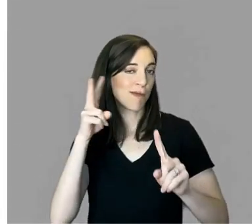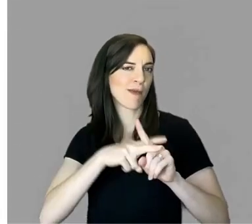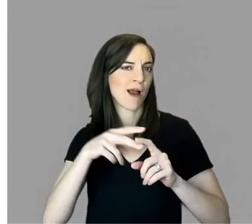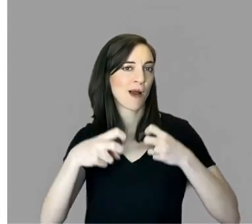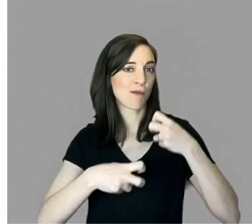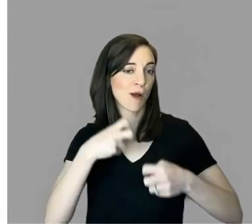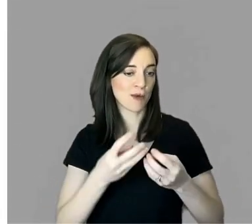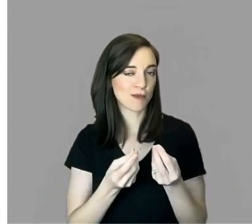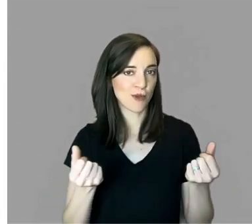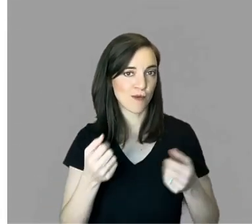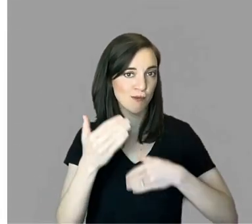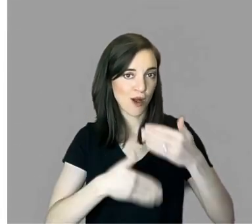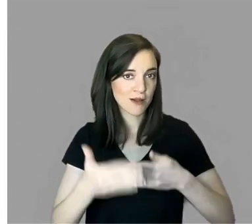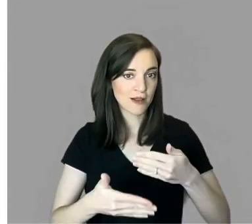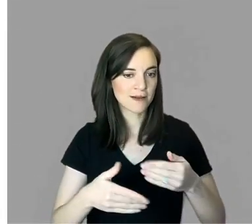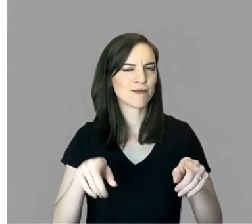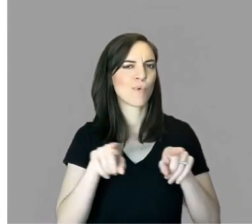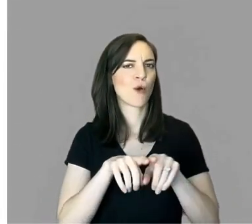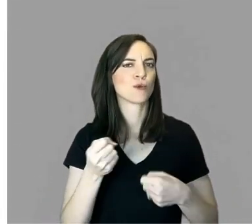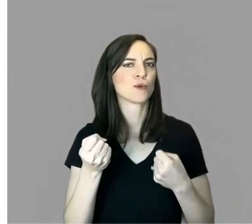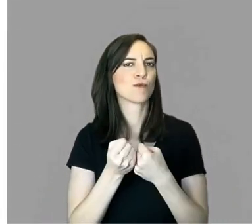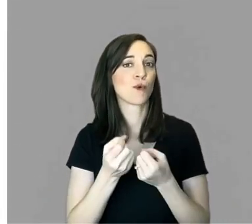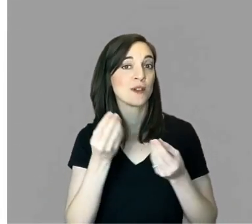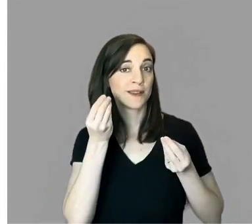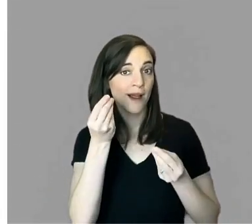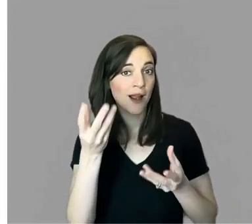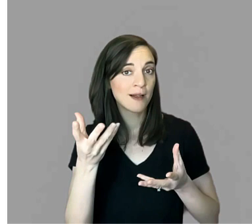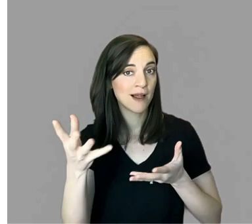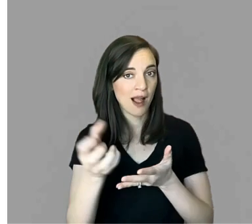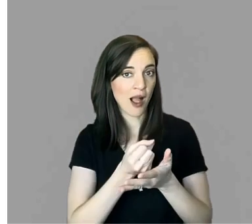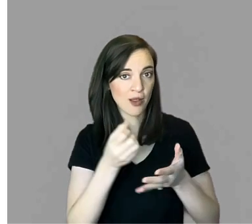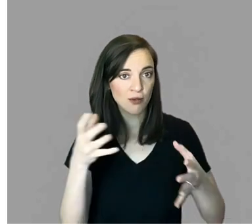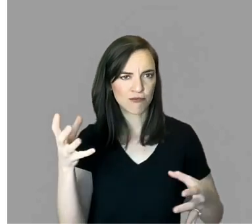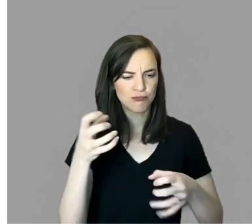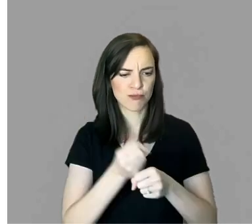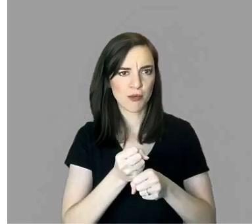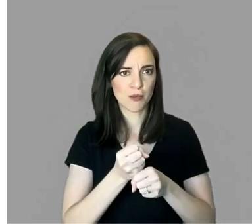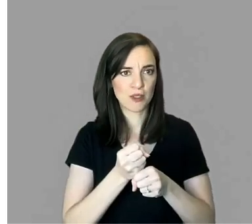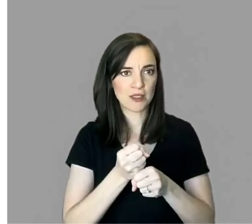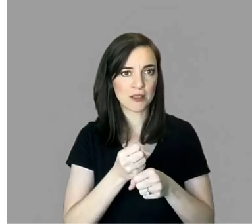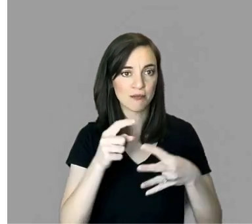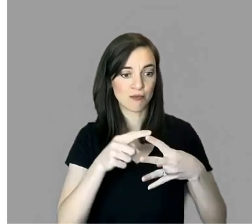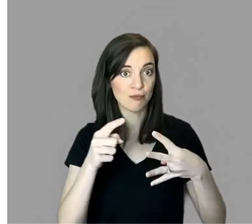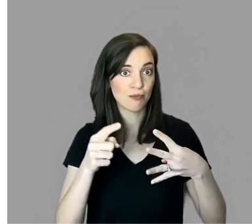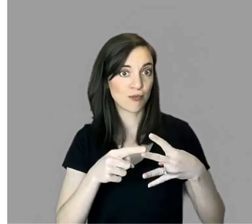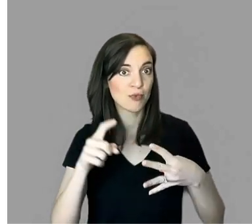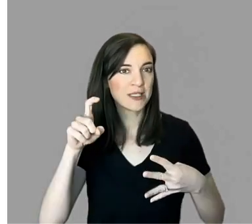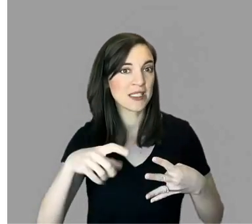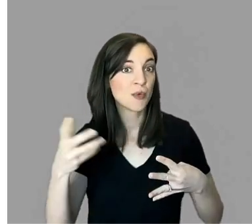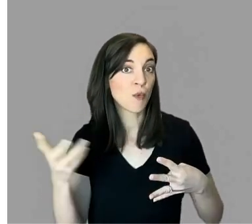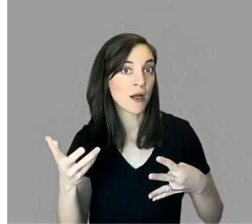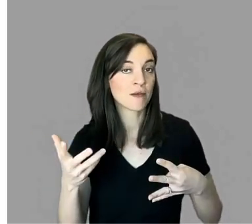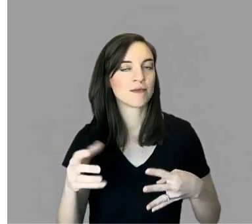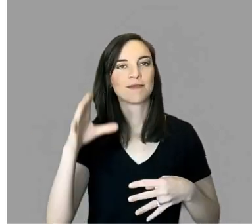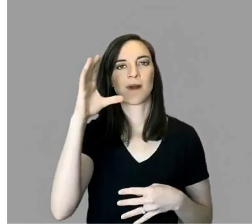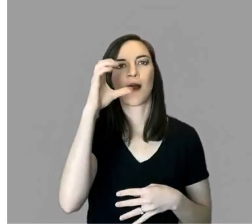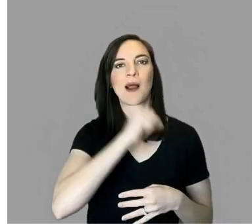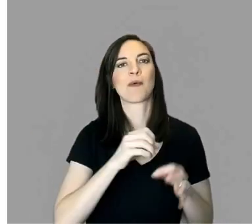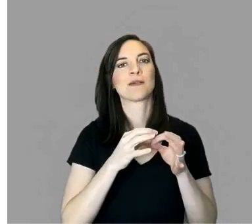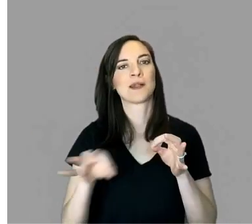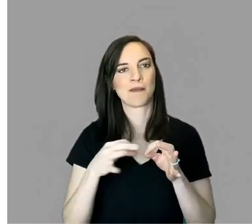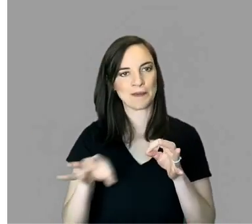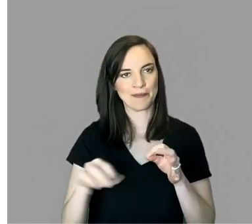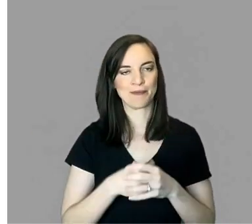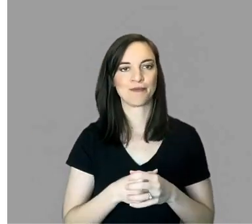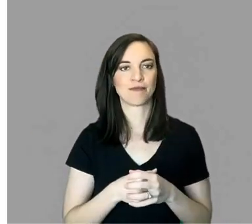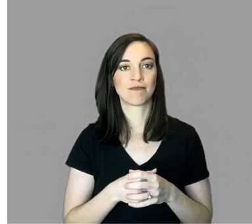When learning to implement the problem-solving process and to support the summarization of data collection during steps 1 and 2, it's